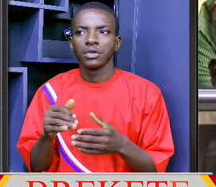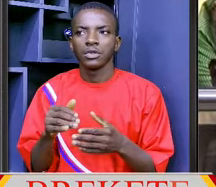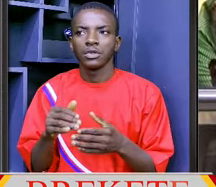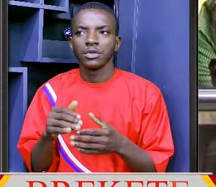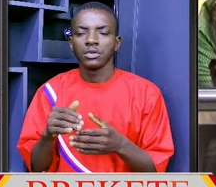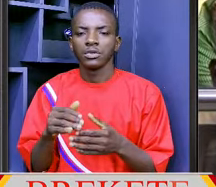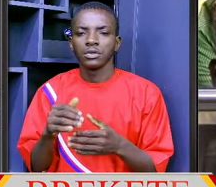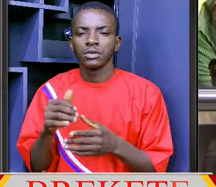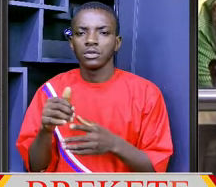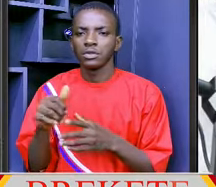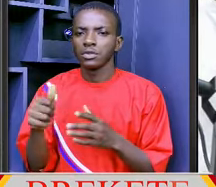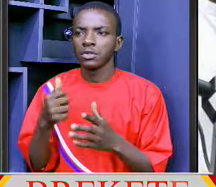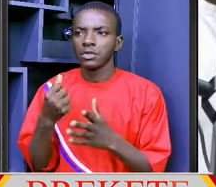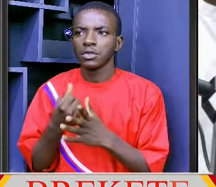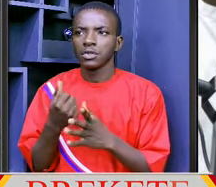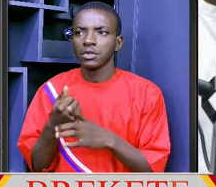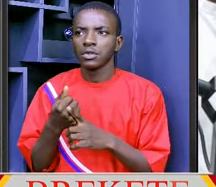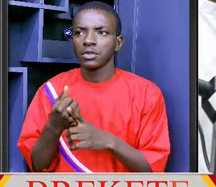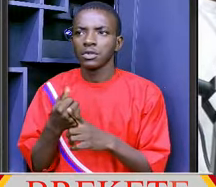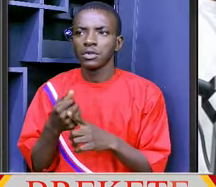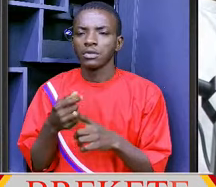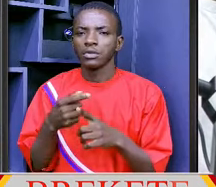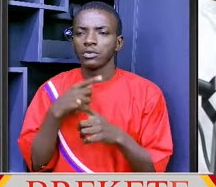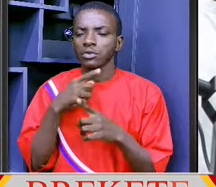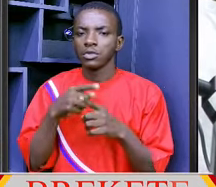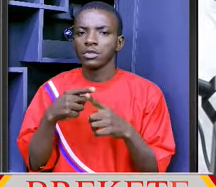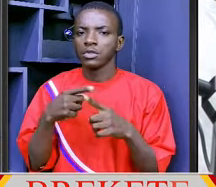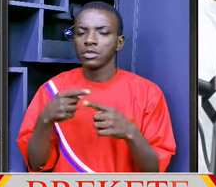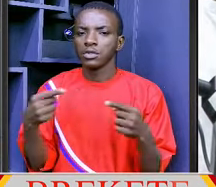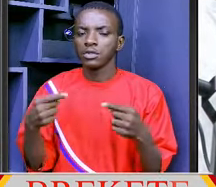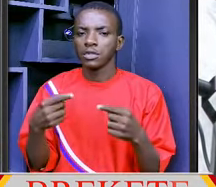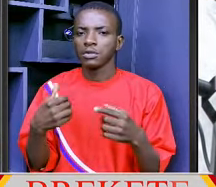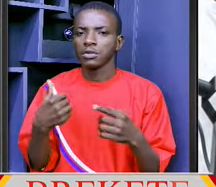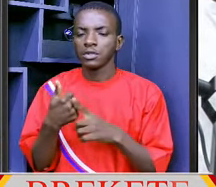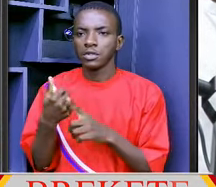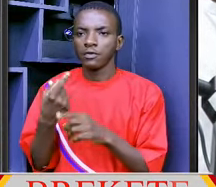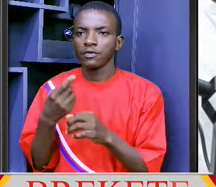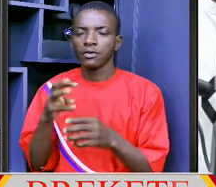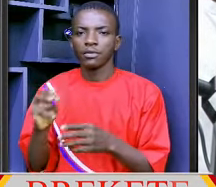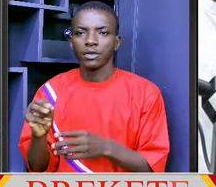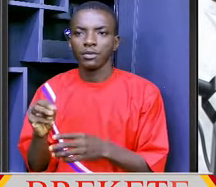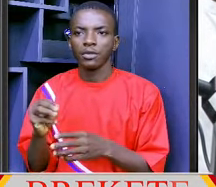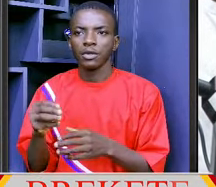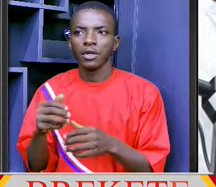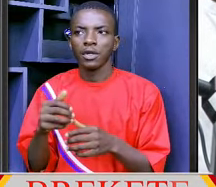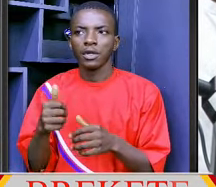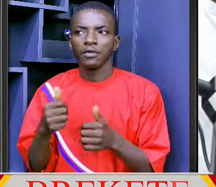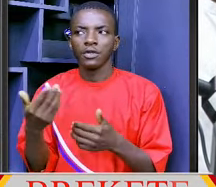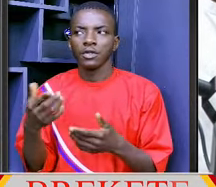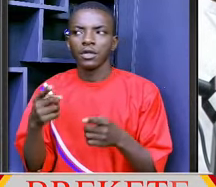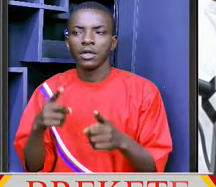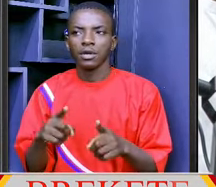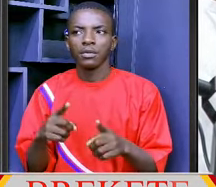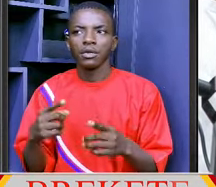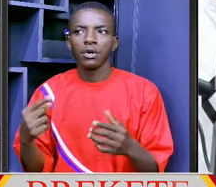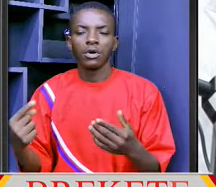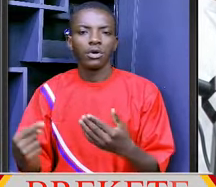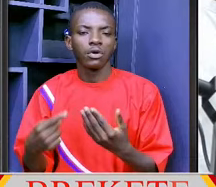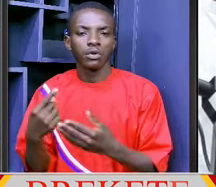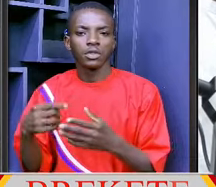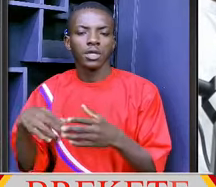sincere to herself, I'm not distancing myself from them. Mm. And everything that has happened, I'll always